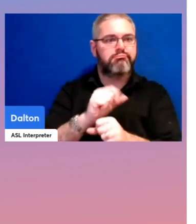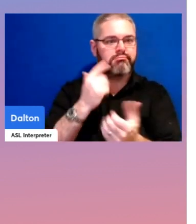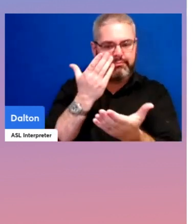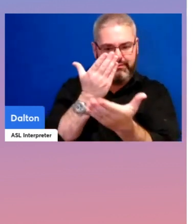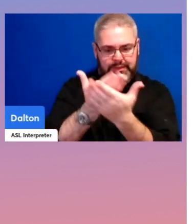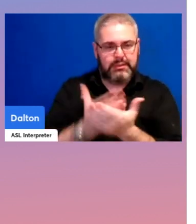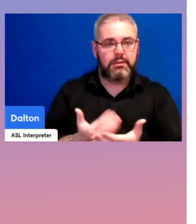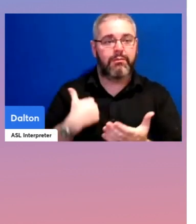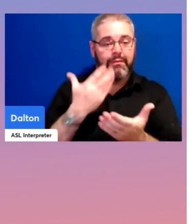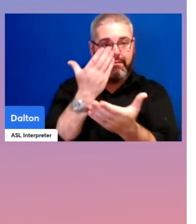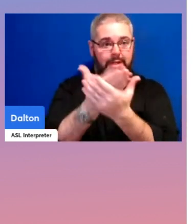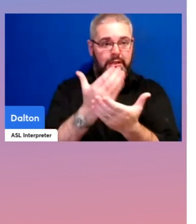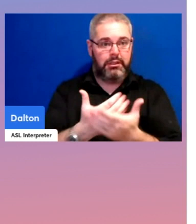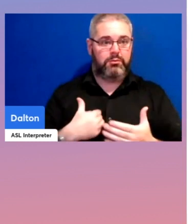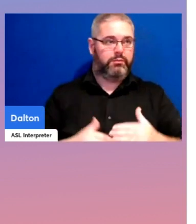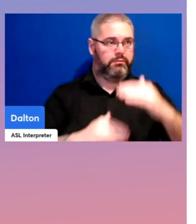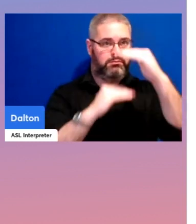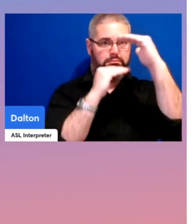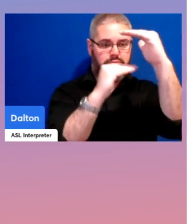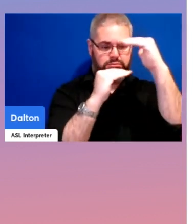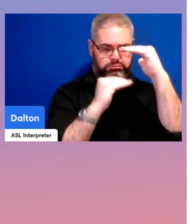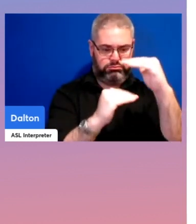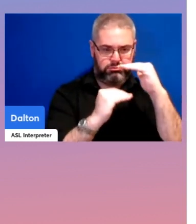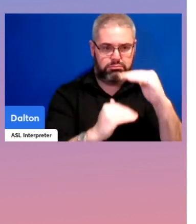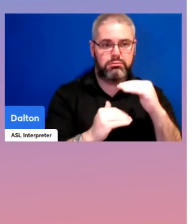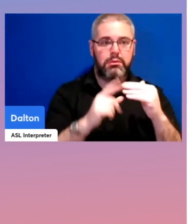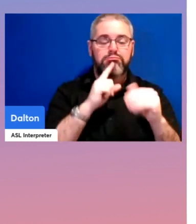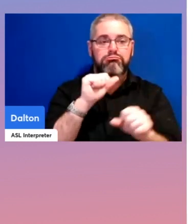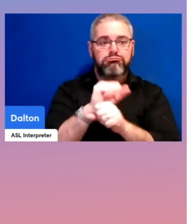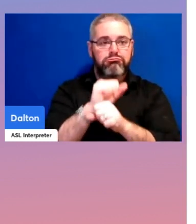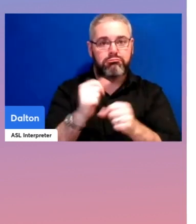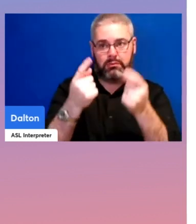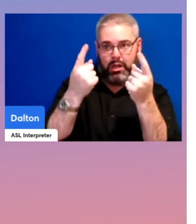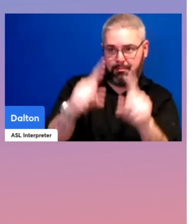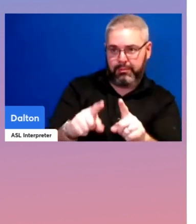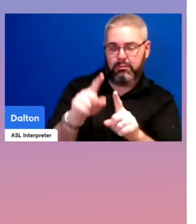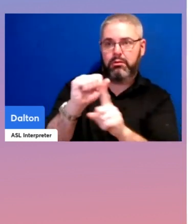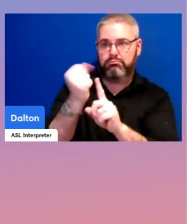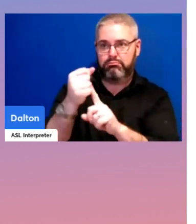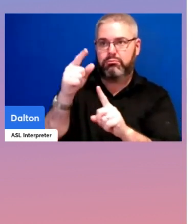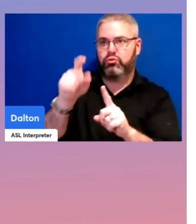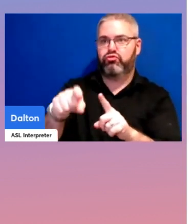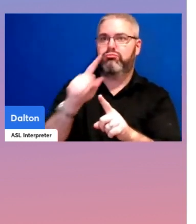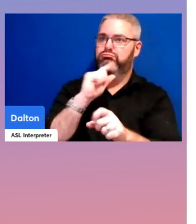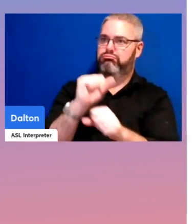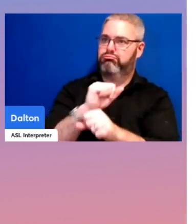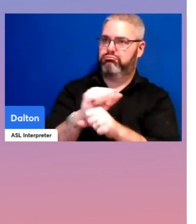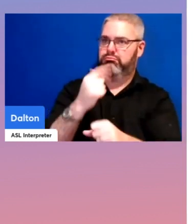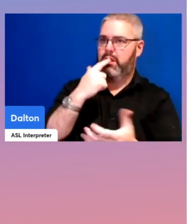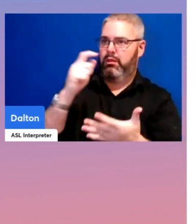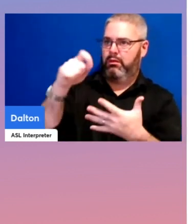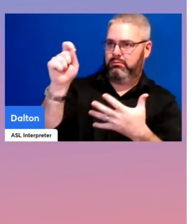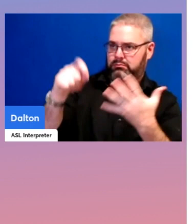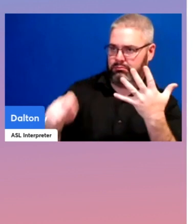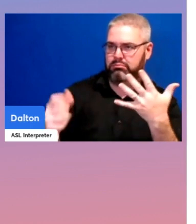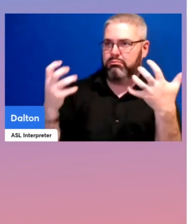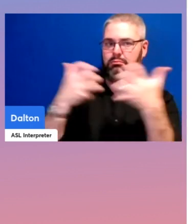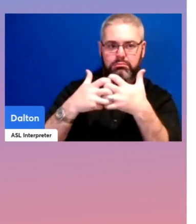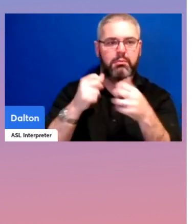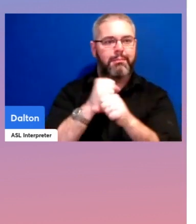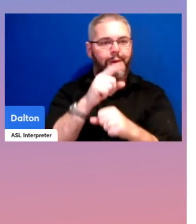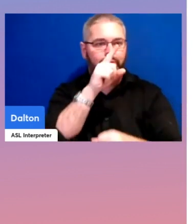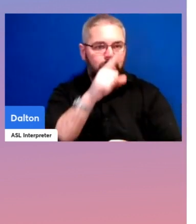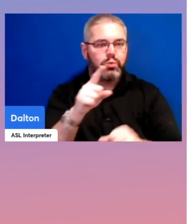validation blocks where we can specify certain conditions that the value should fulfill. So this allows you to make sure